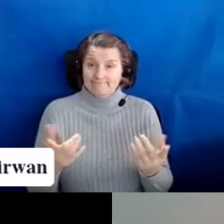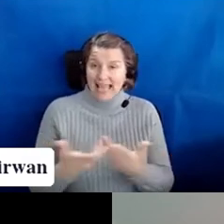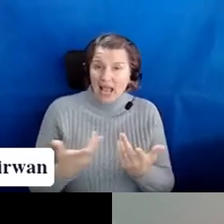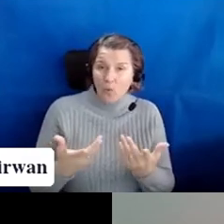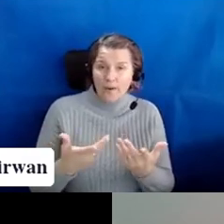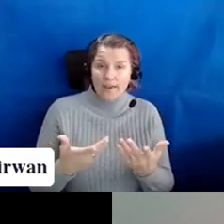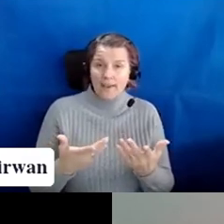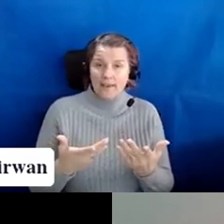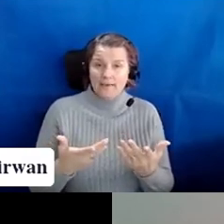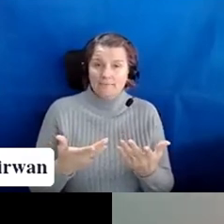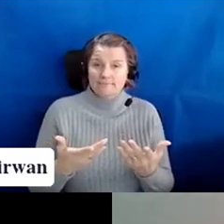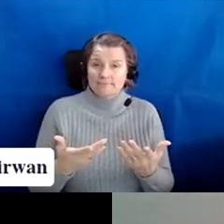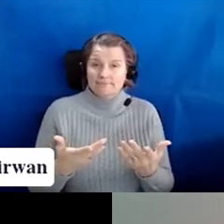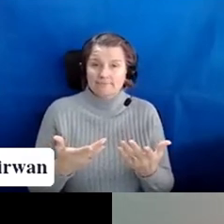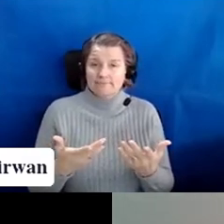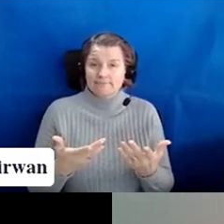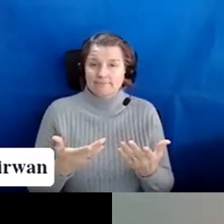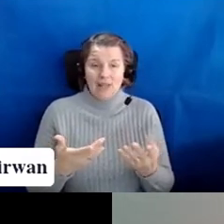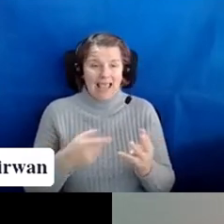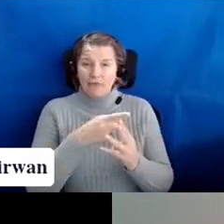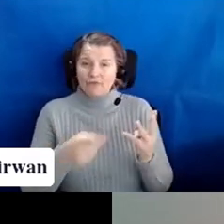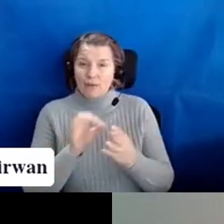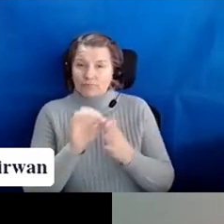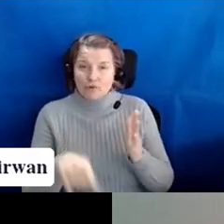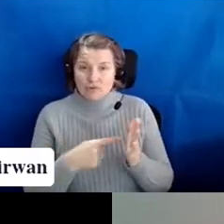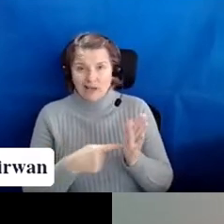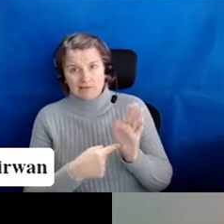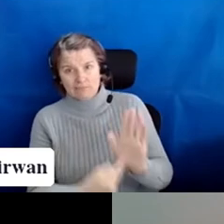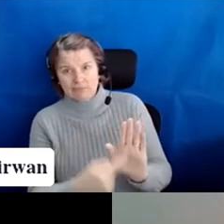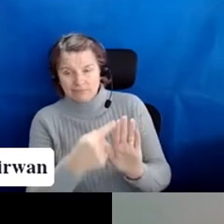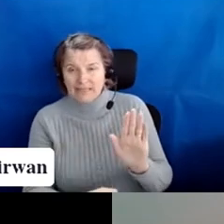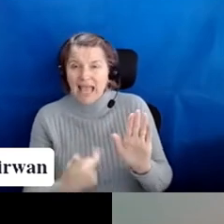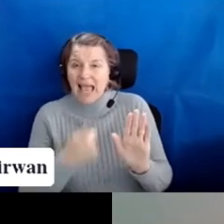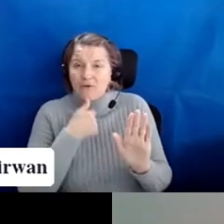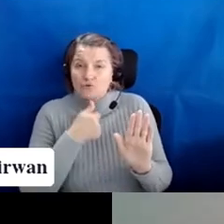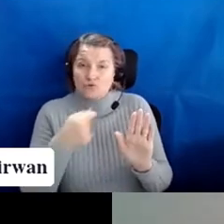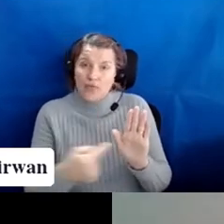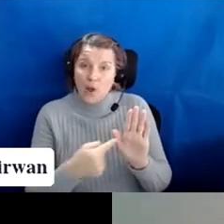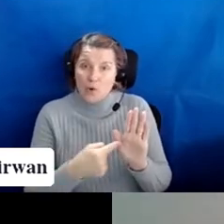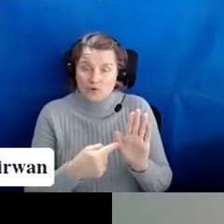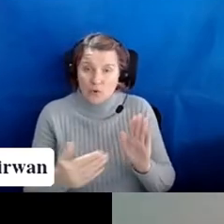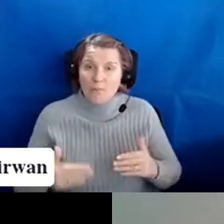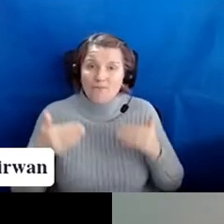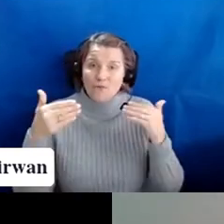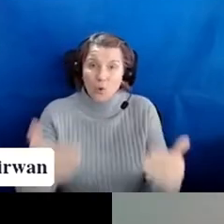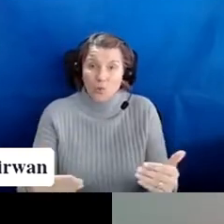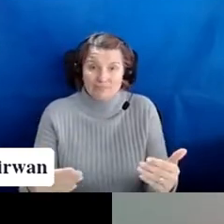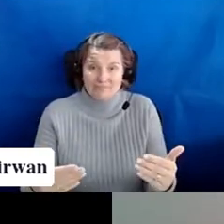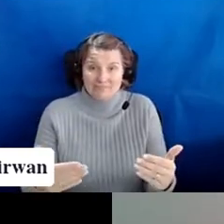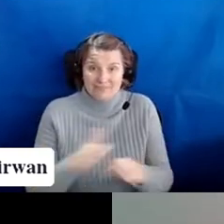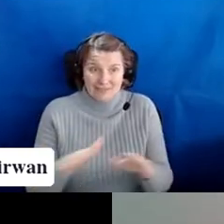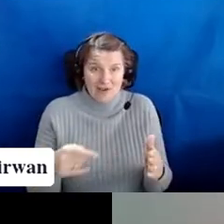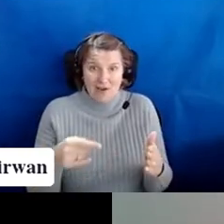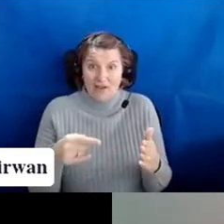from the three projects that you've illustrated and how we learn from that and move in, because as we know, it's not exactly gone away,